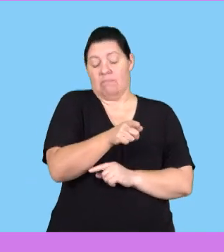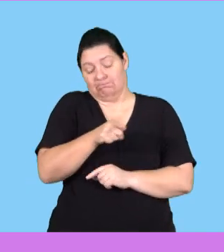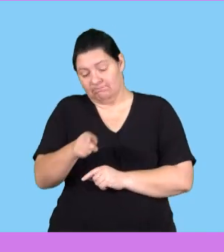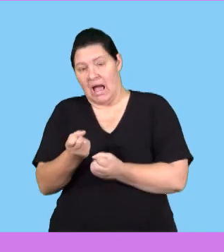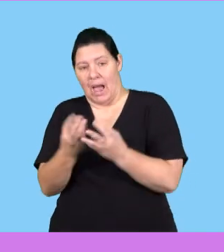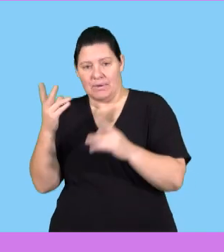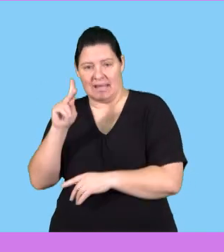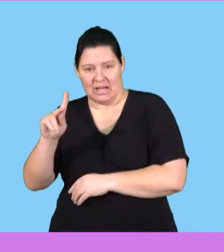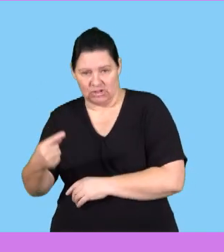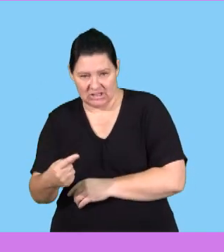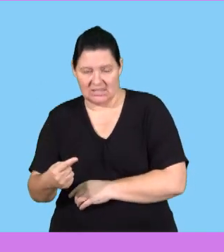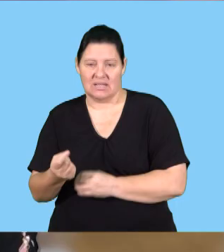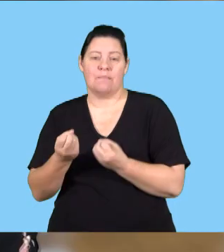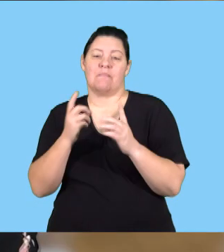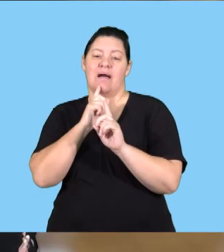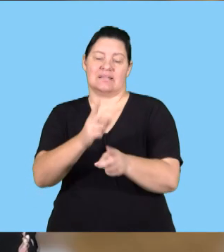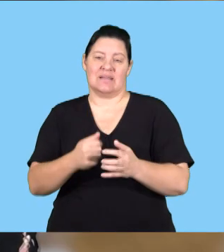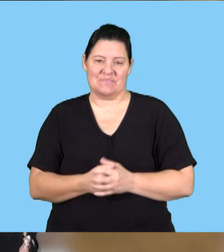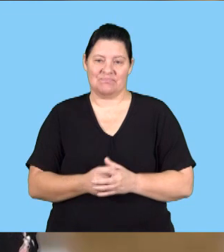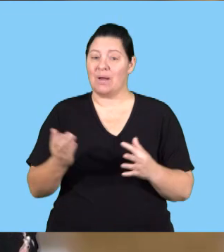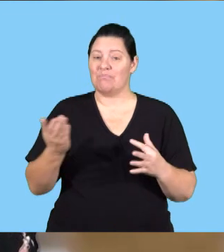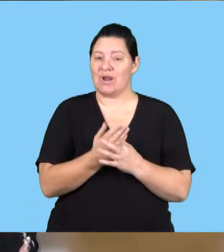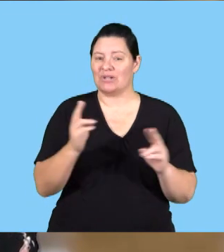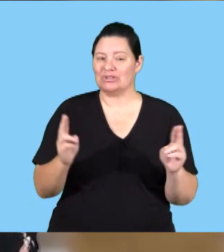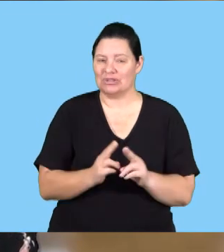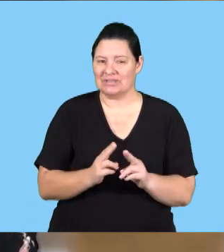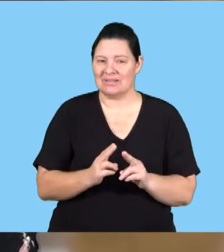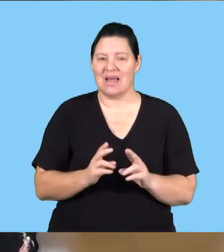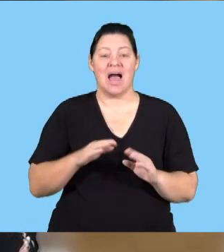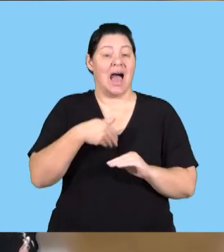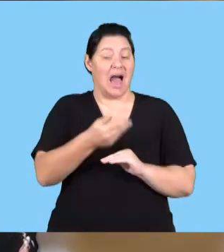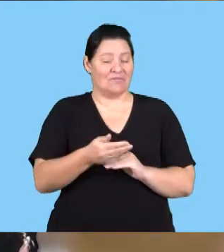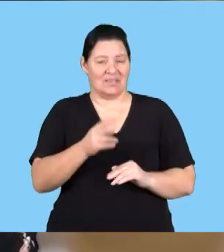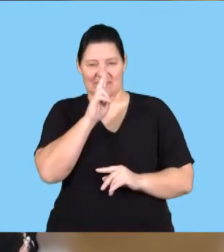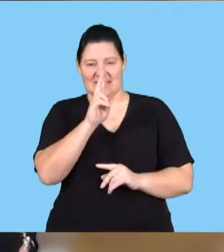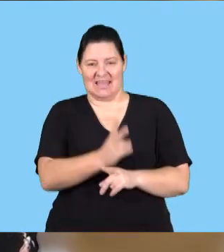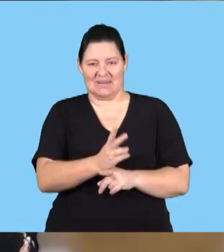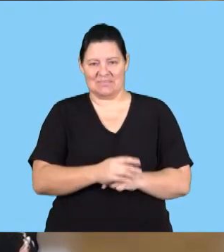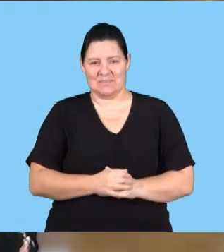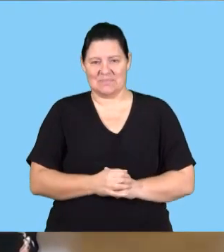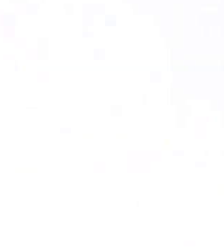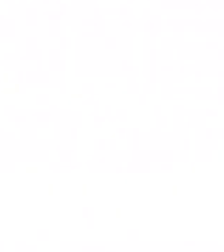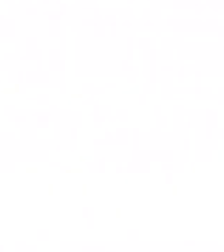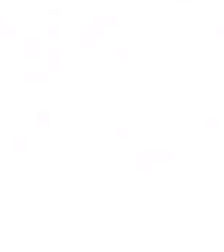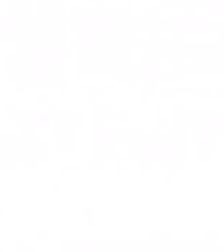the number of kilograms. Let us take a short break. I will see you right after the break.